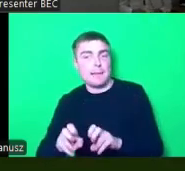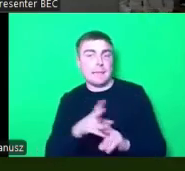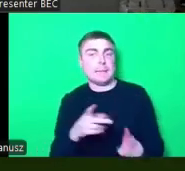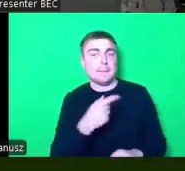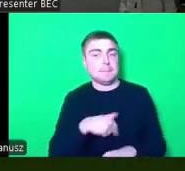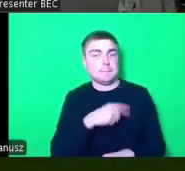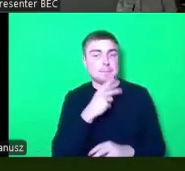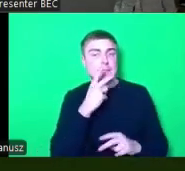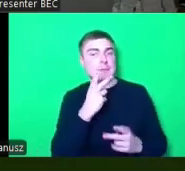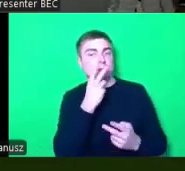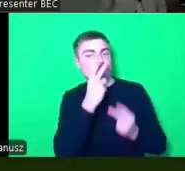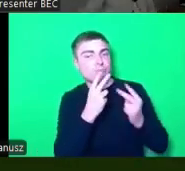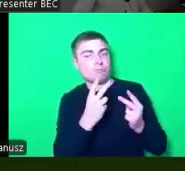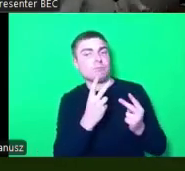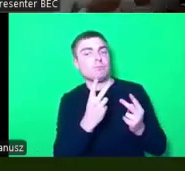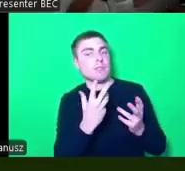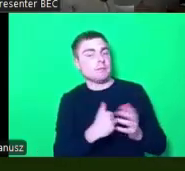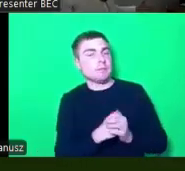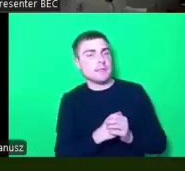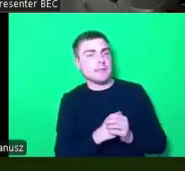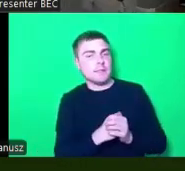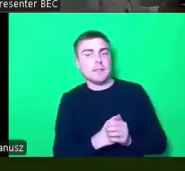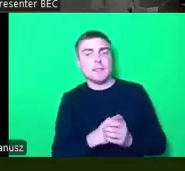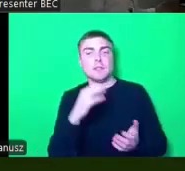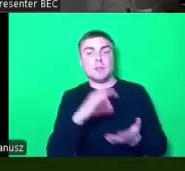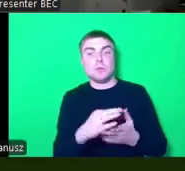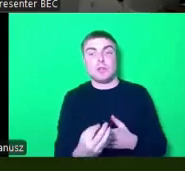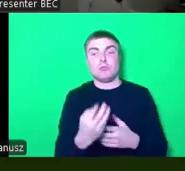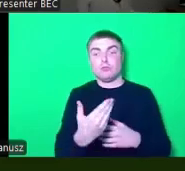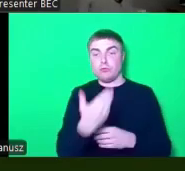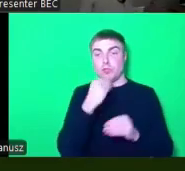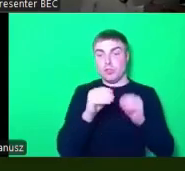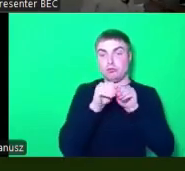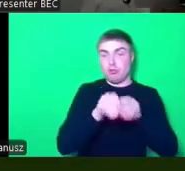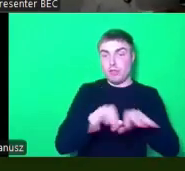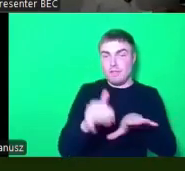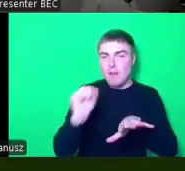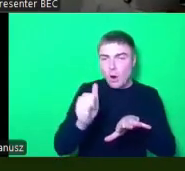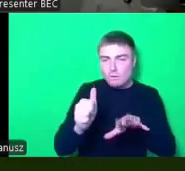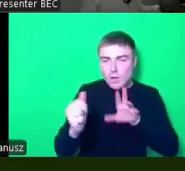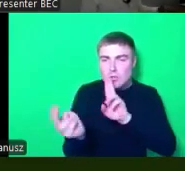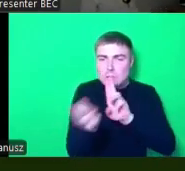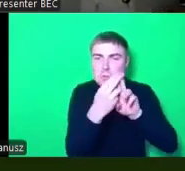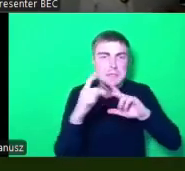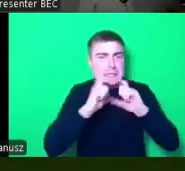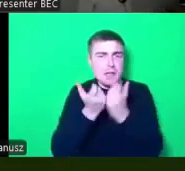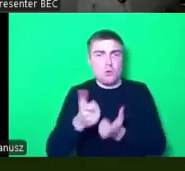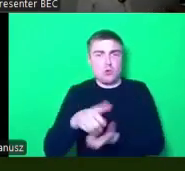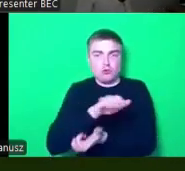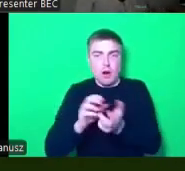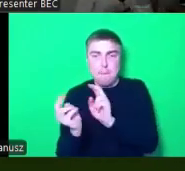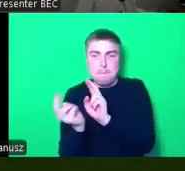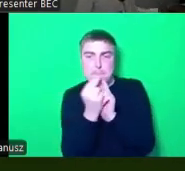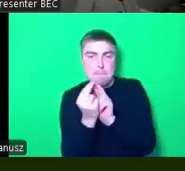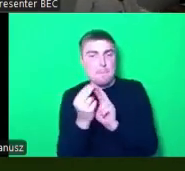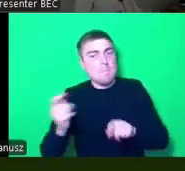forests. It is a network of experiments worldwide where we manipulate the level of tree diversity,